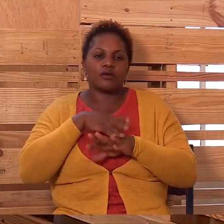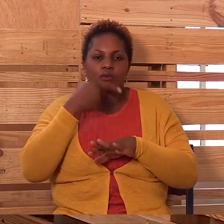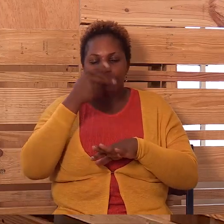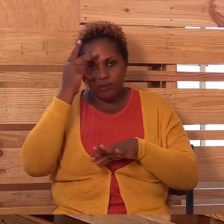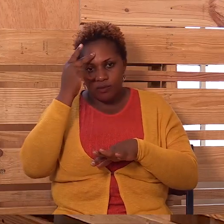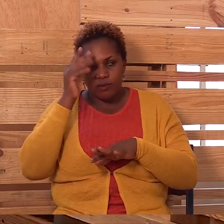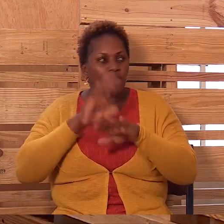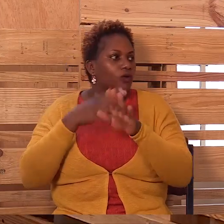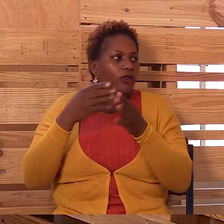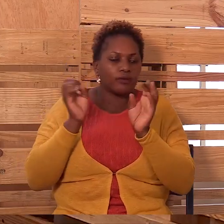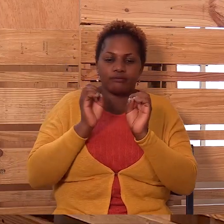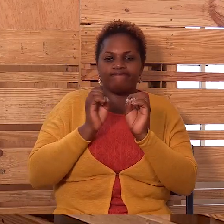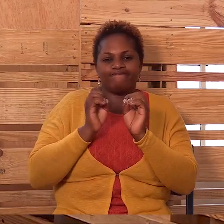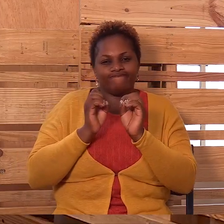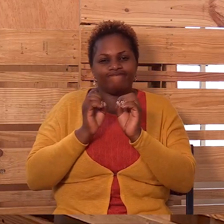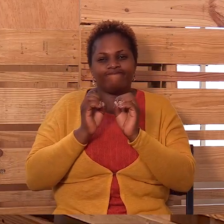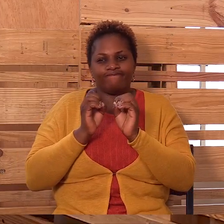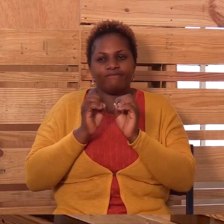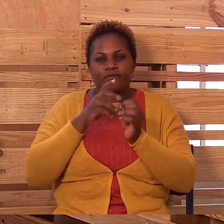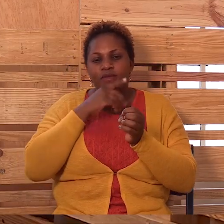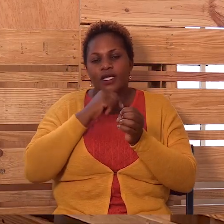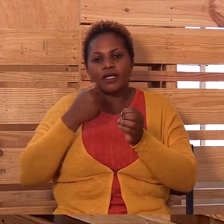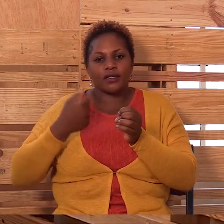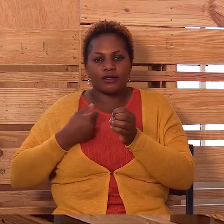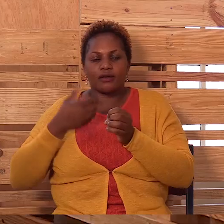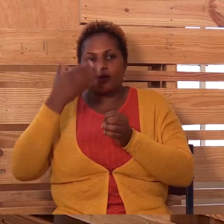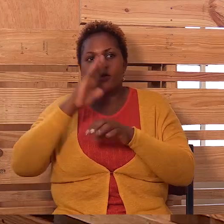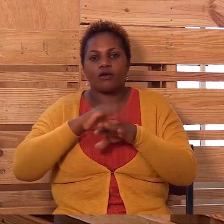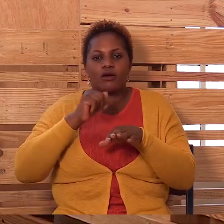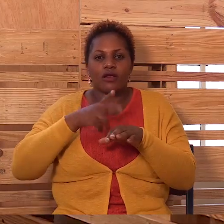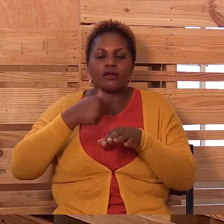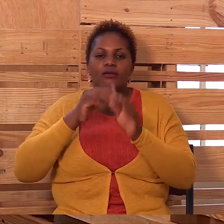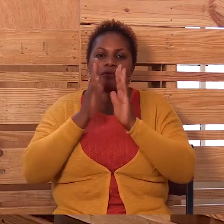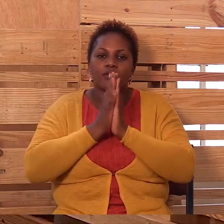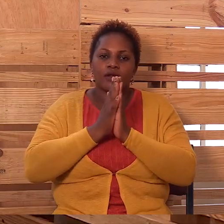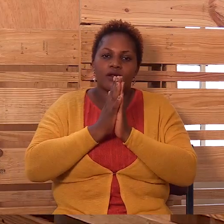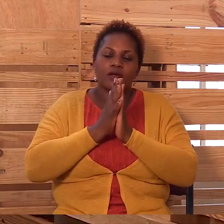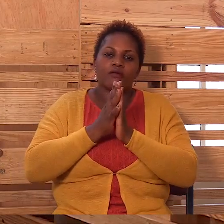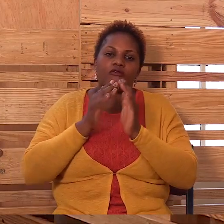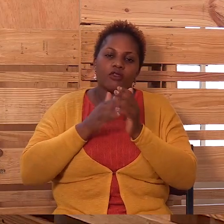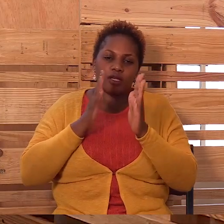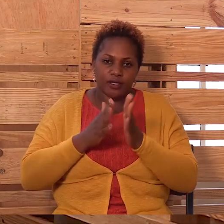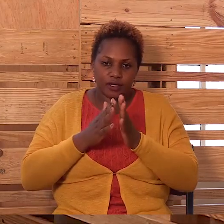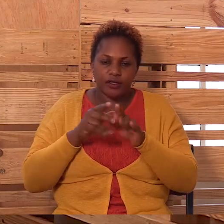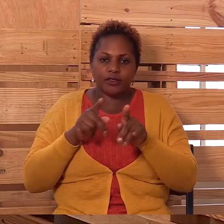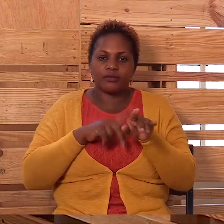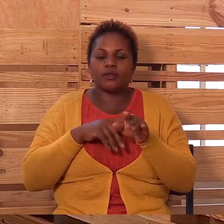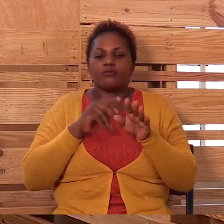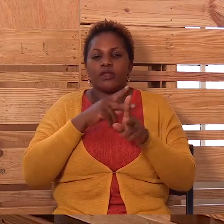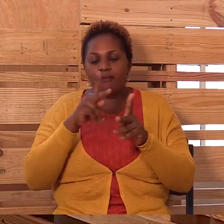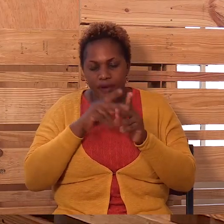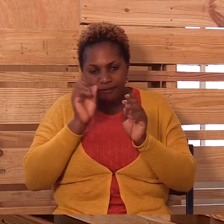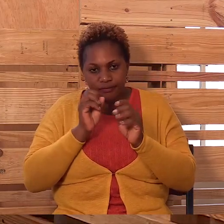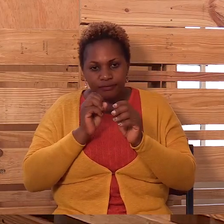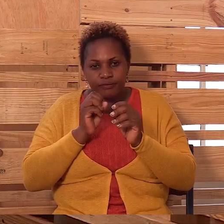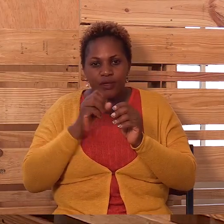good parent. Is that a good thing? Boys and girls, God calls us to pray for the leaders, even when